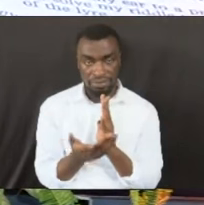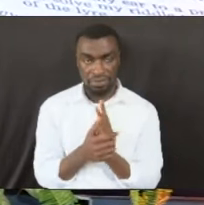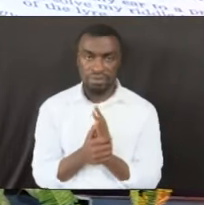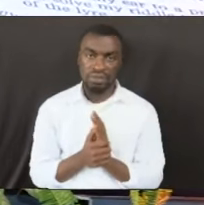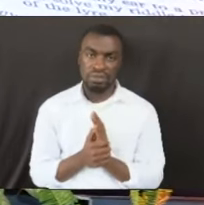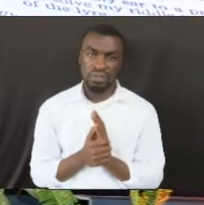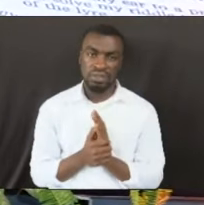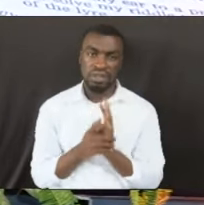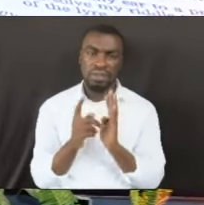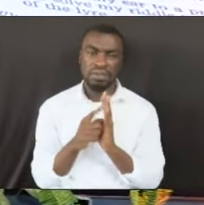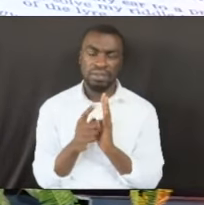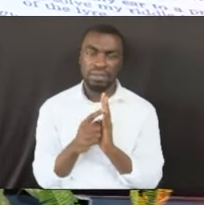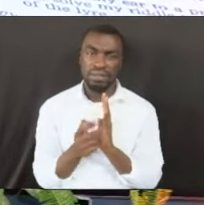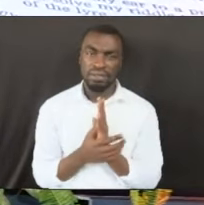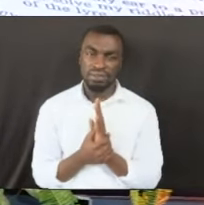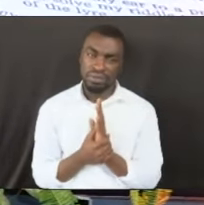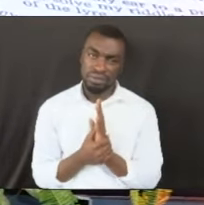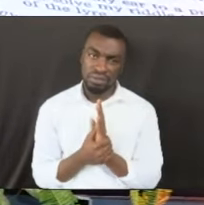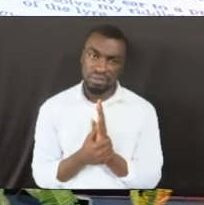Fourth item?